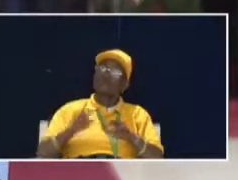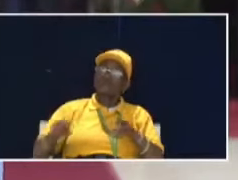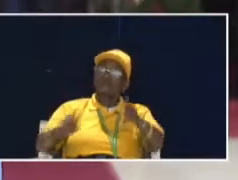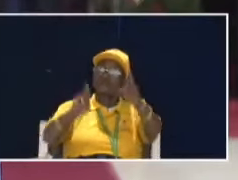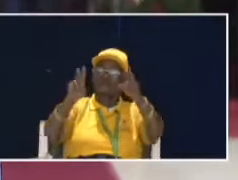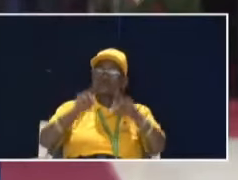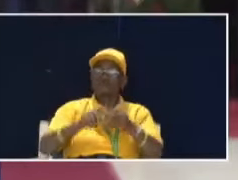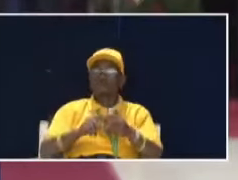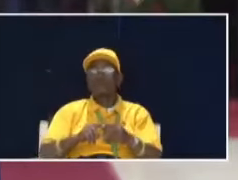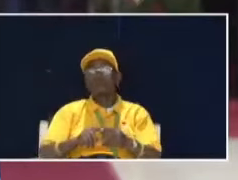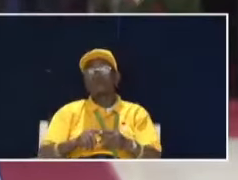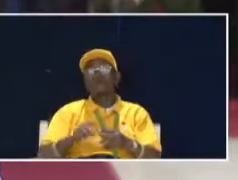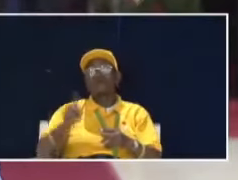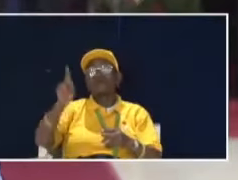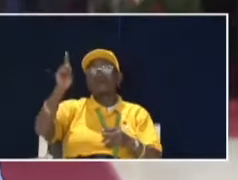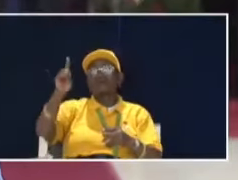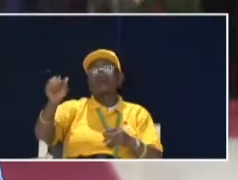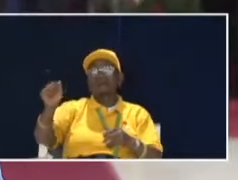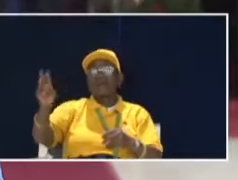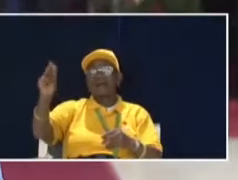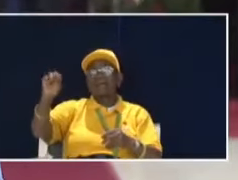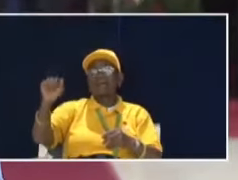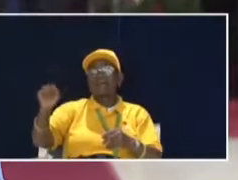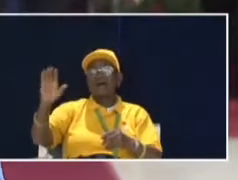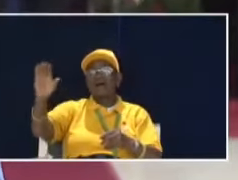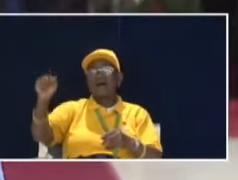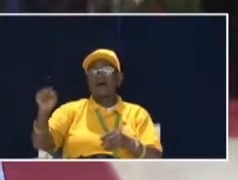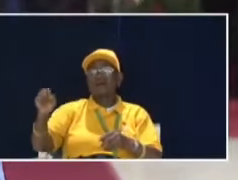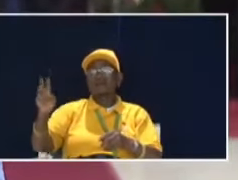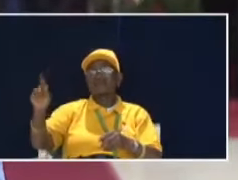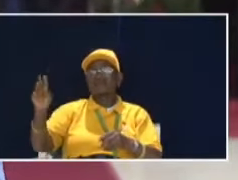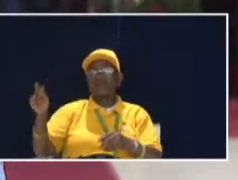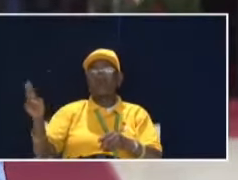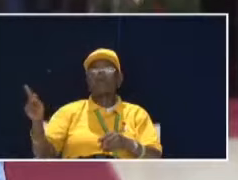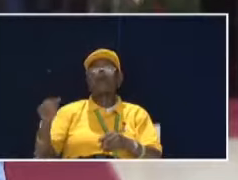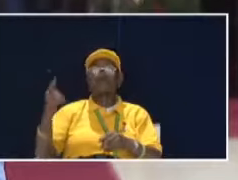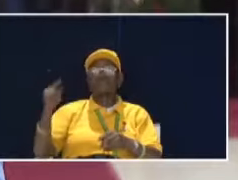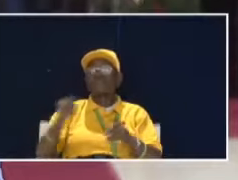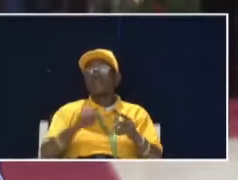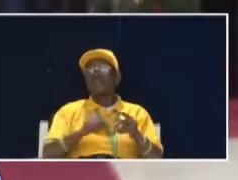and the Lord repositioned him, knocked him down from his horse.